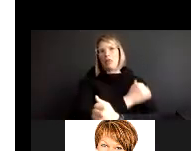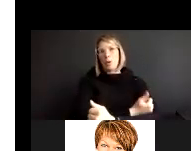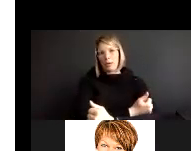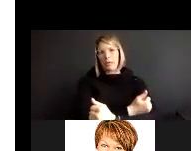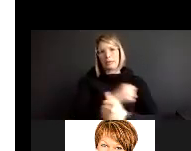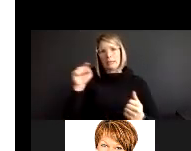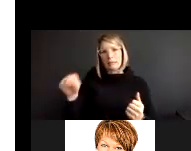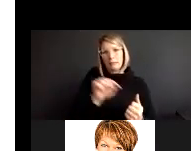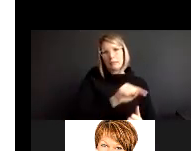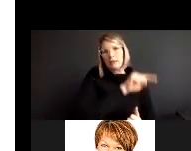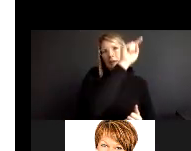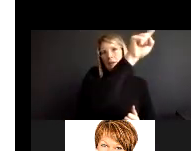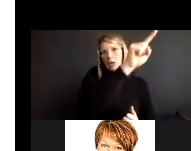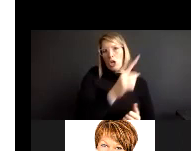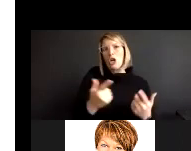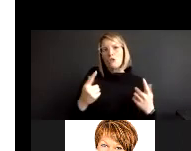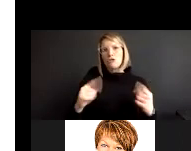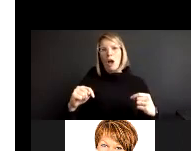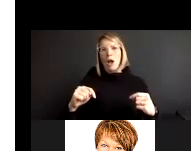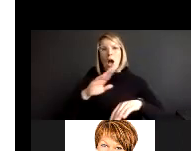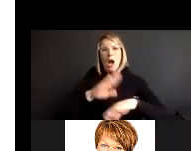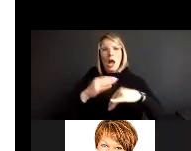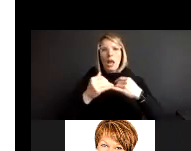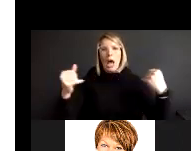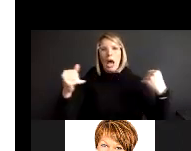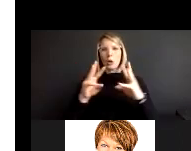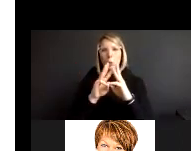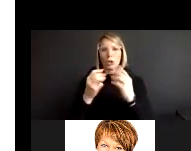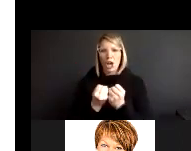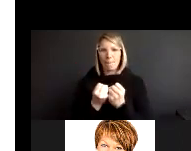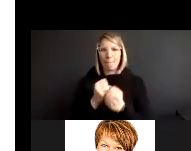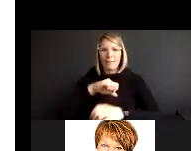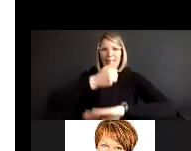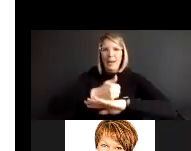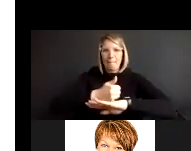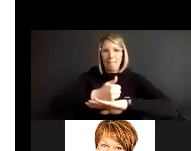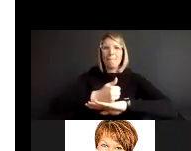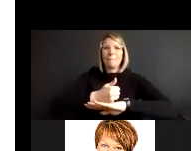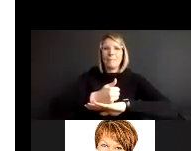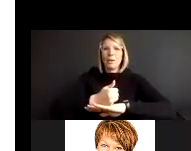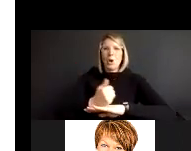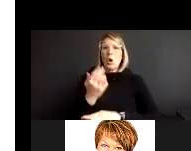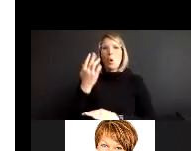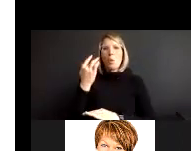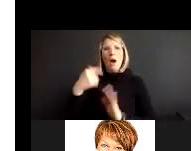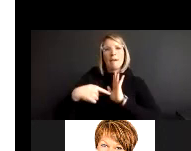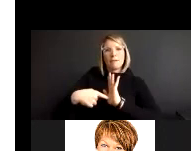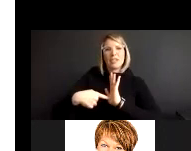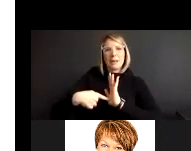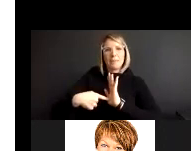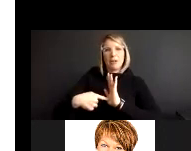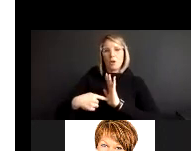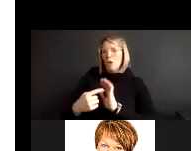almost like a grand rounds to talk about capacity. So a health authority may have a case example and we can all kind of sign on